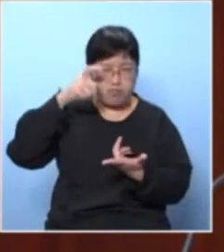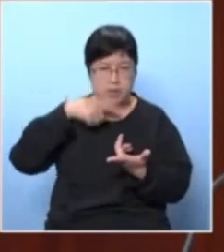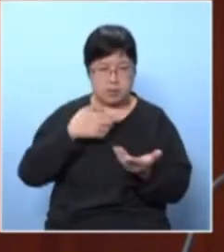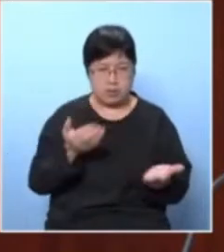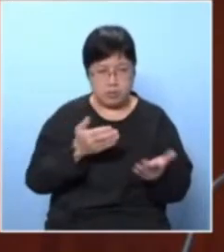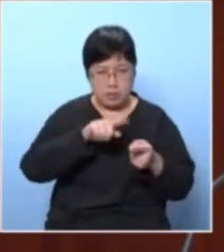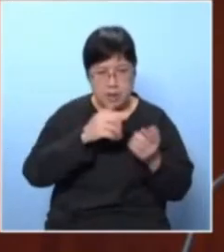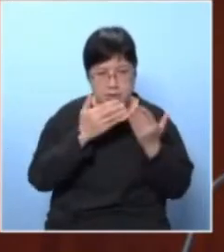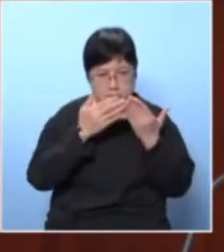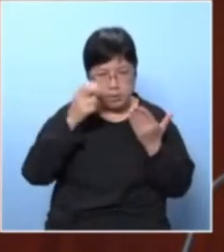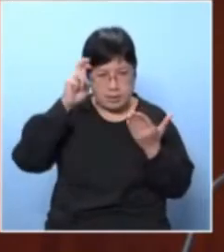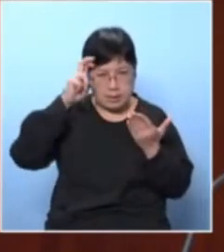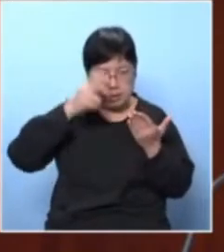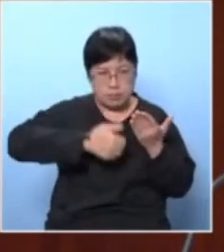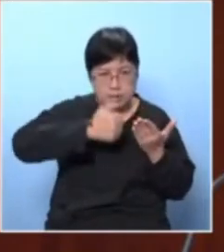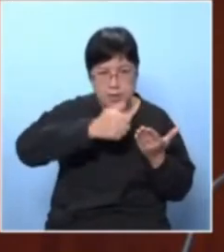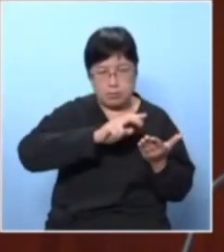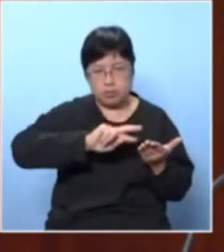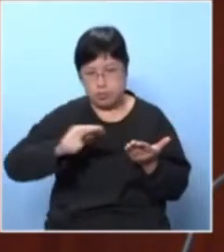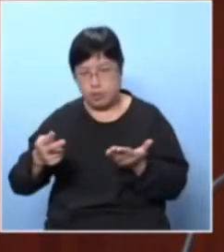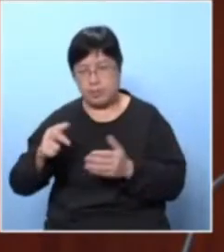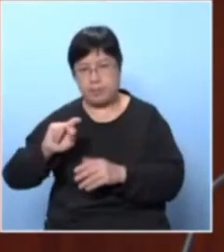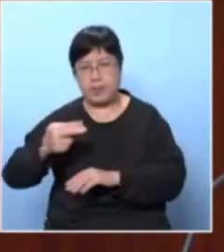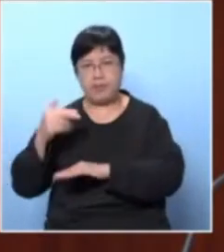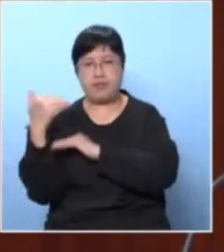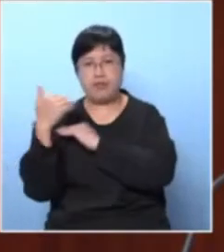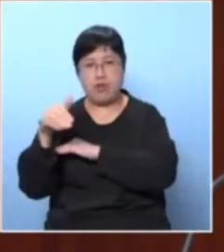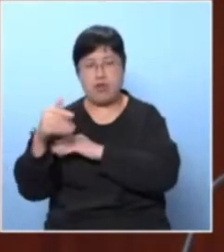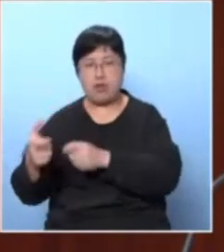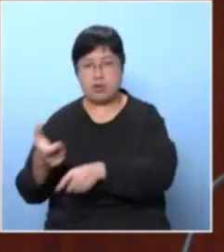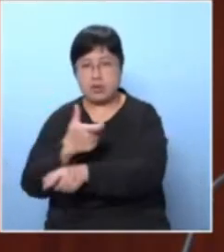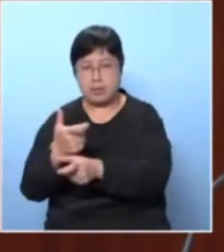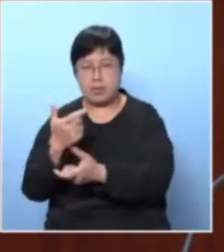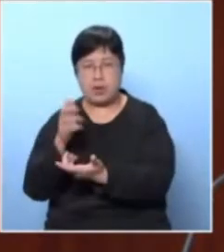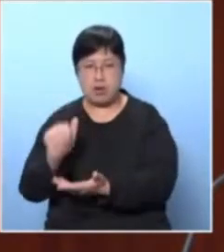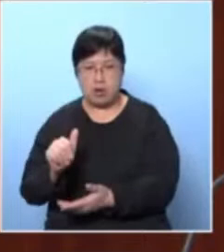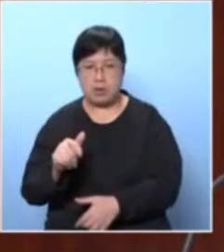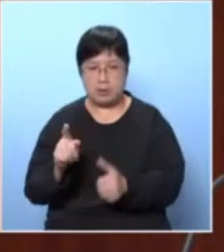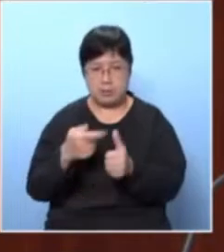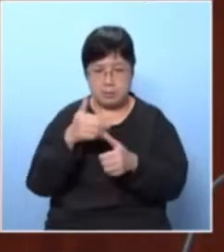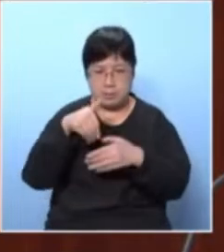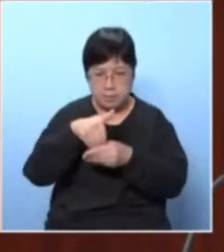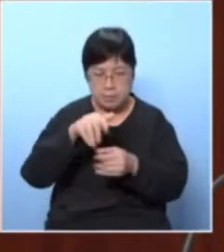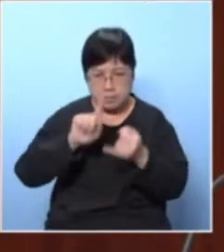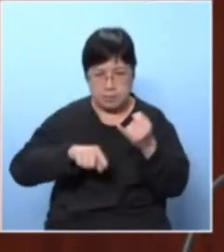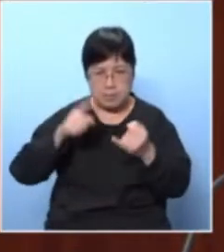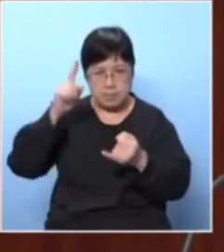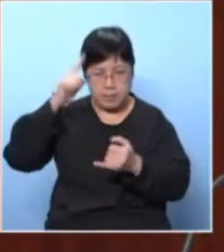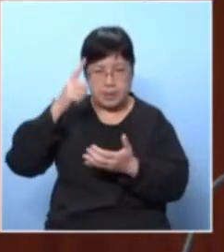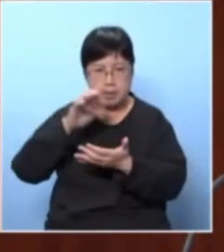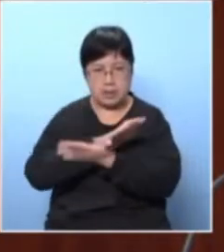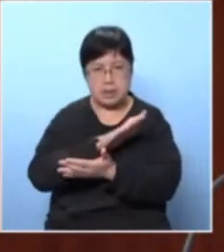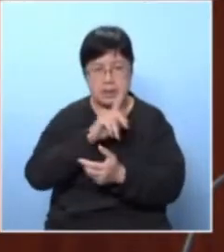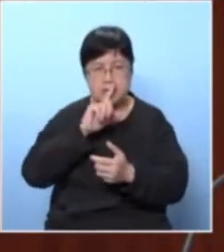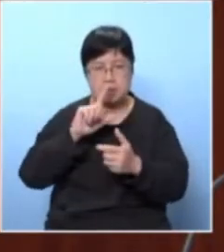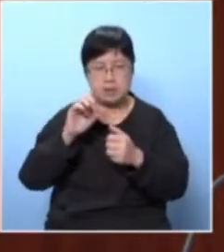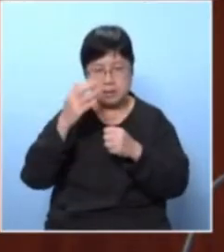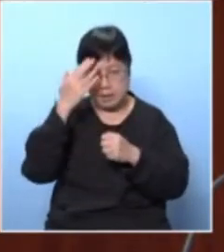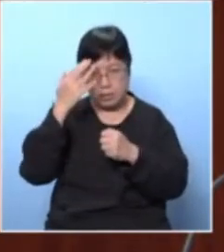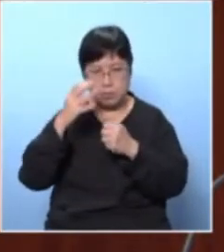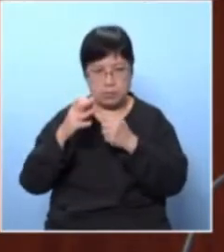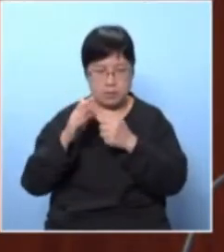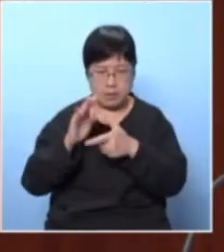scheme seeks to promote the transformation and commercialization of R&D outcomes from universities. The results of its first batch